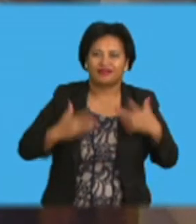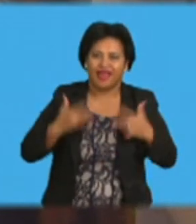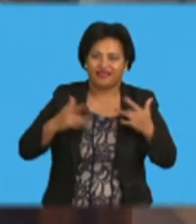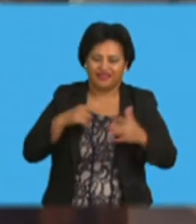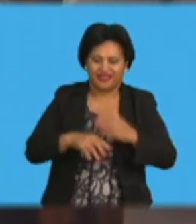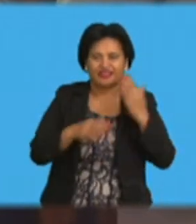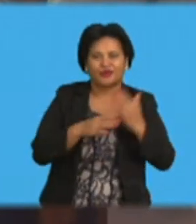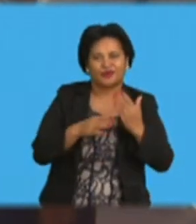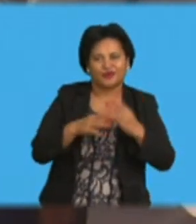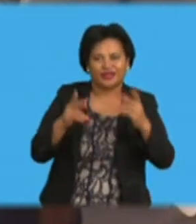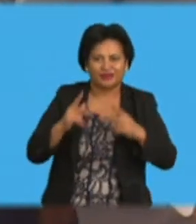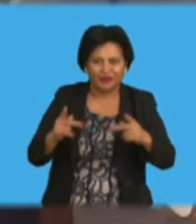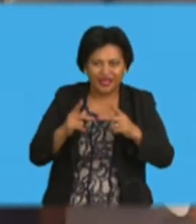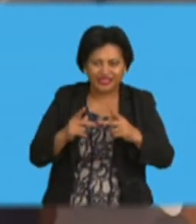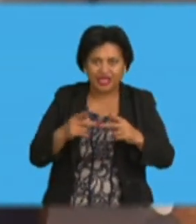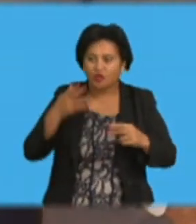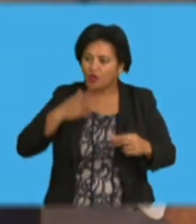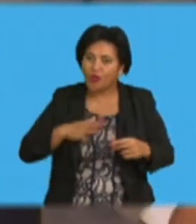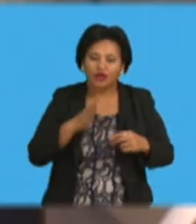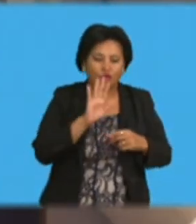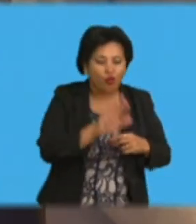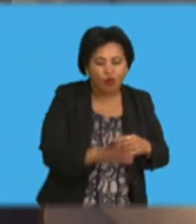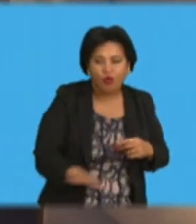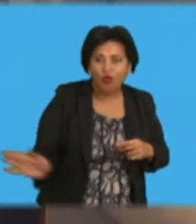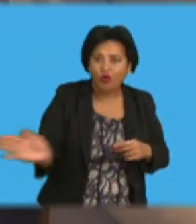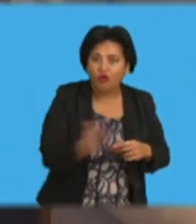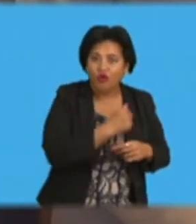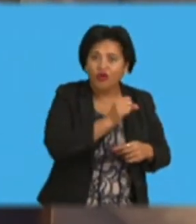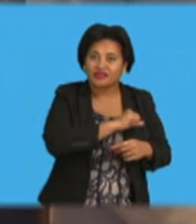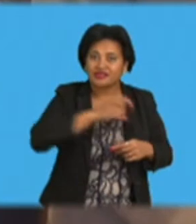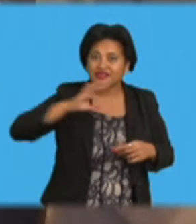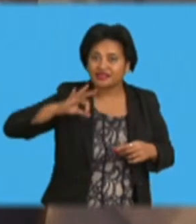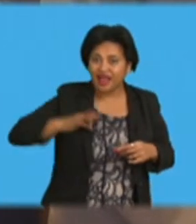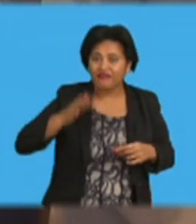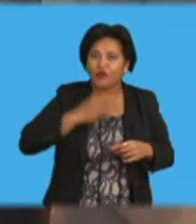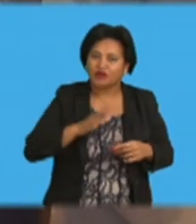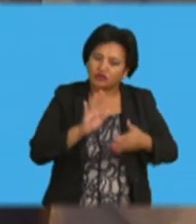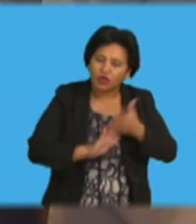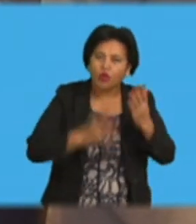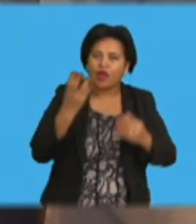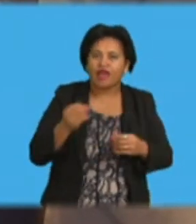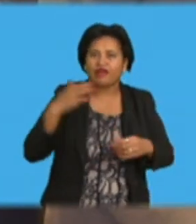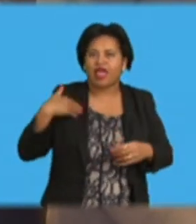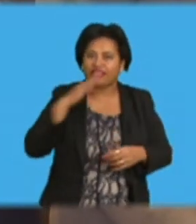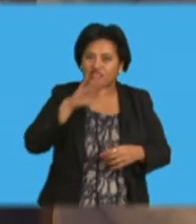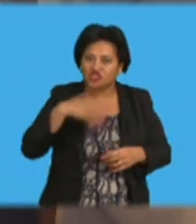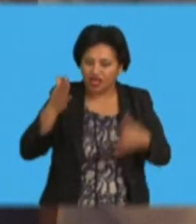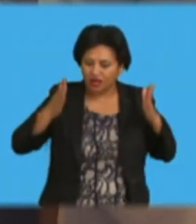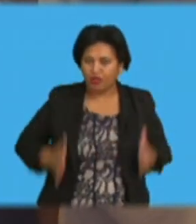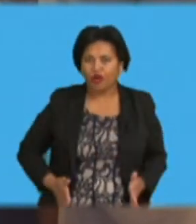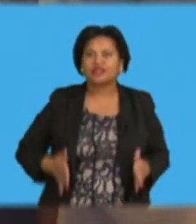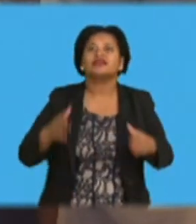members to participate in health checks and the 1-hour walk for health programs. The ministry also encourages